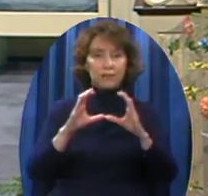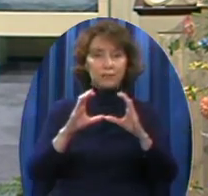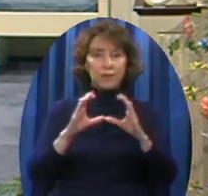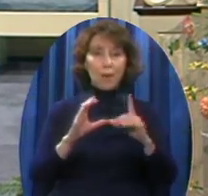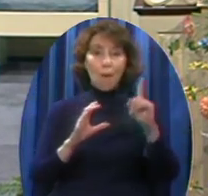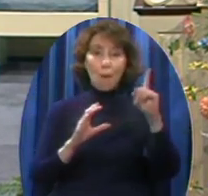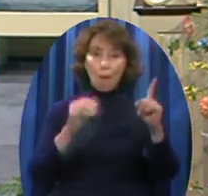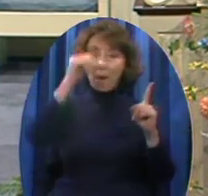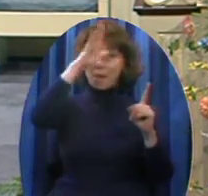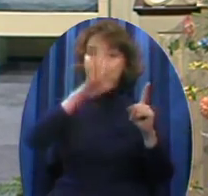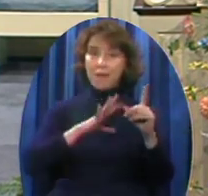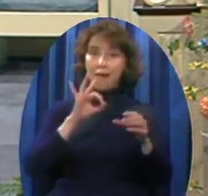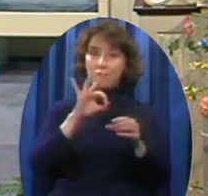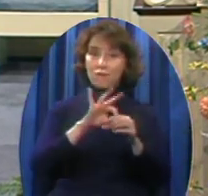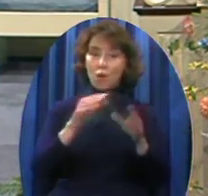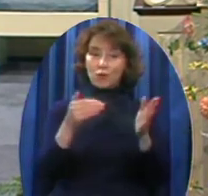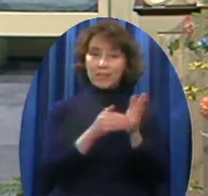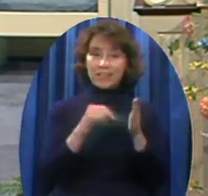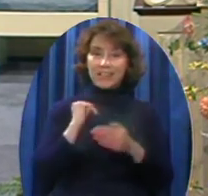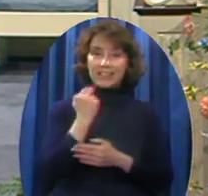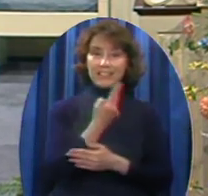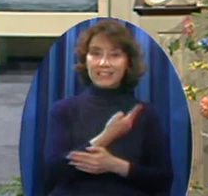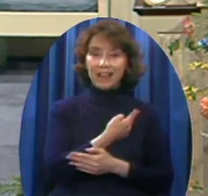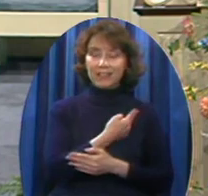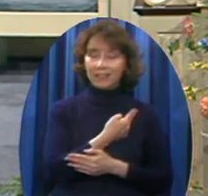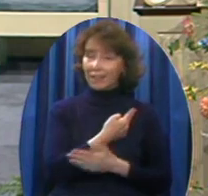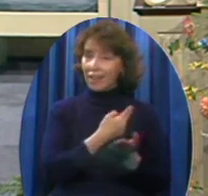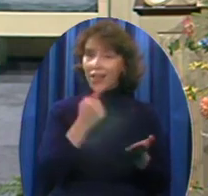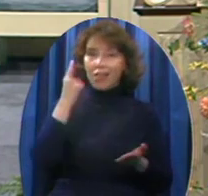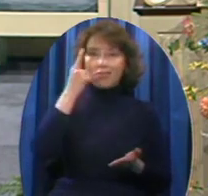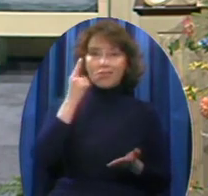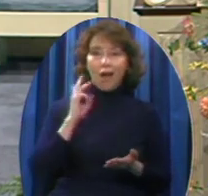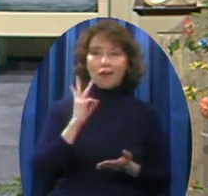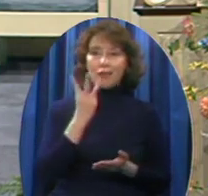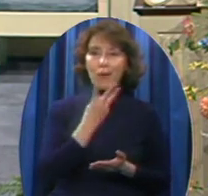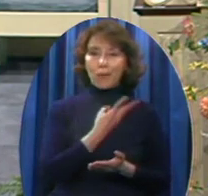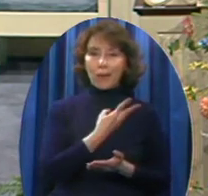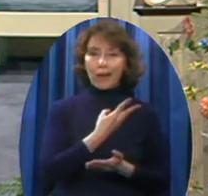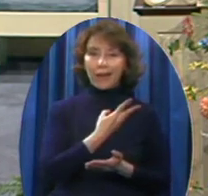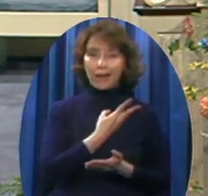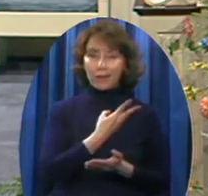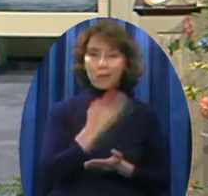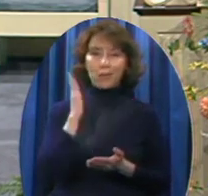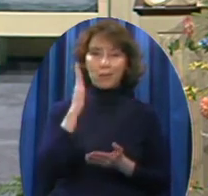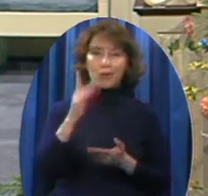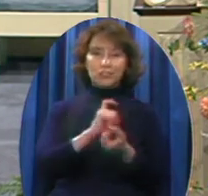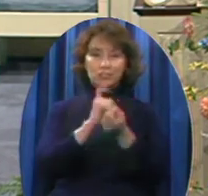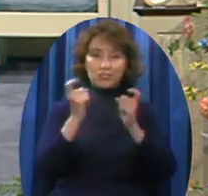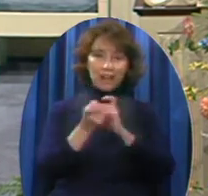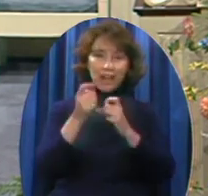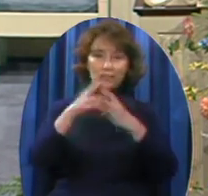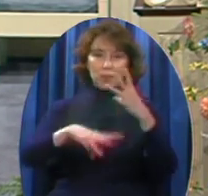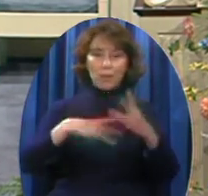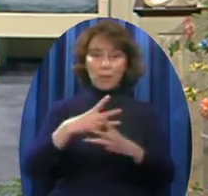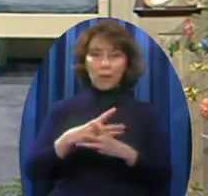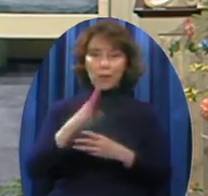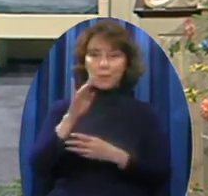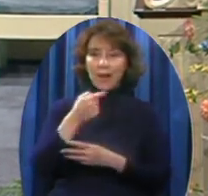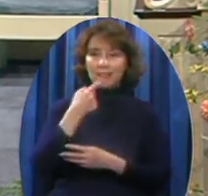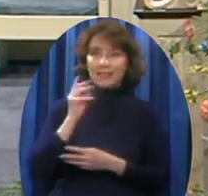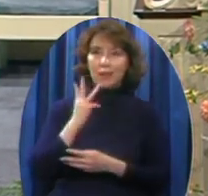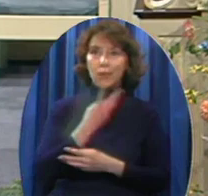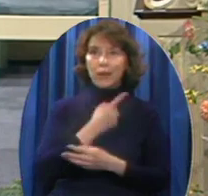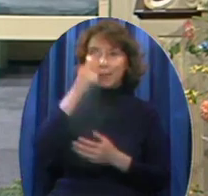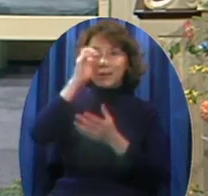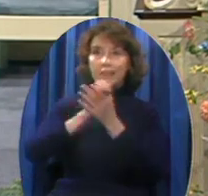of the educational world by saying we believe the Bible. But at the same time, we need to train our young